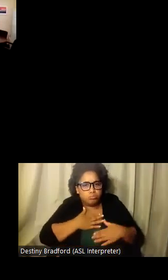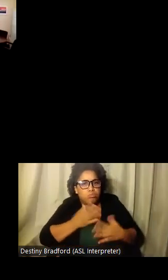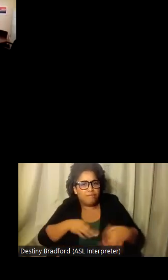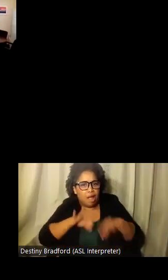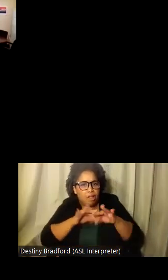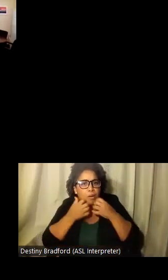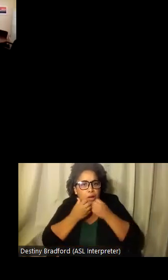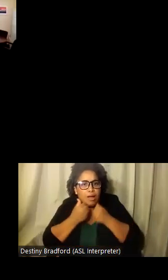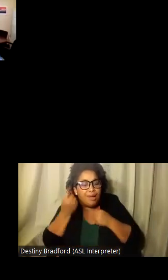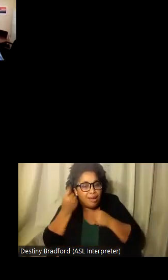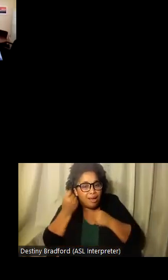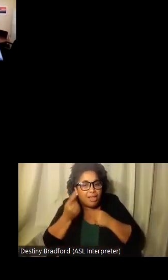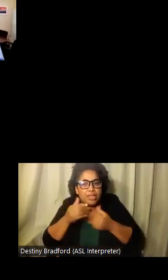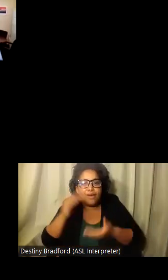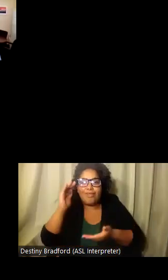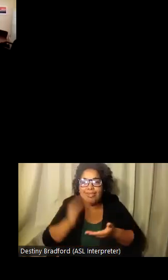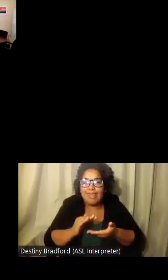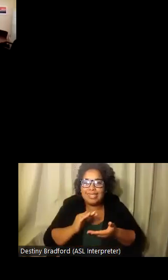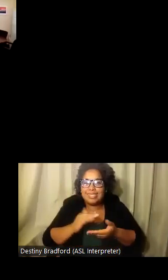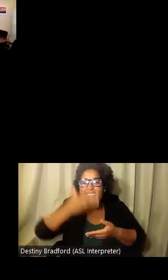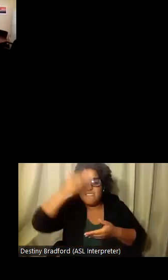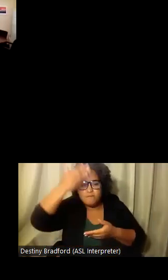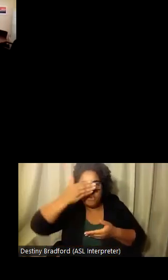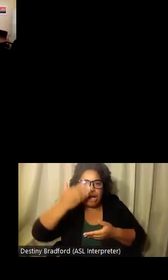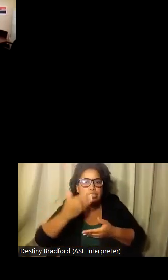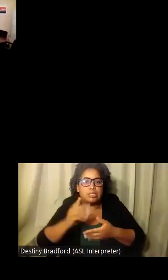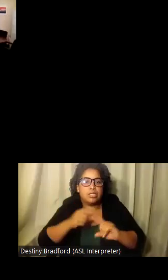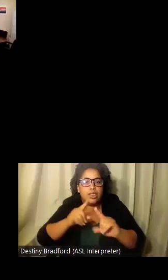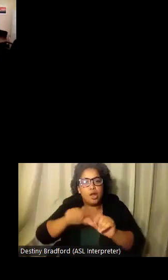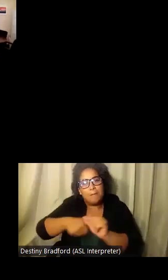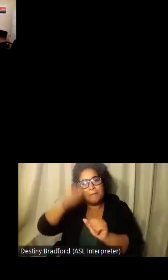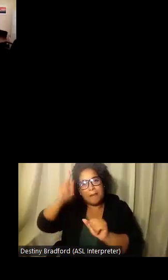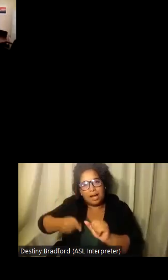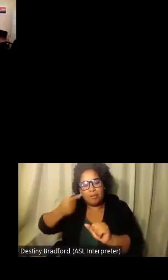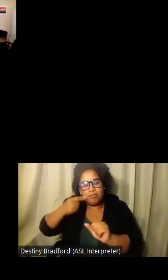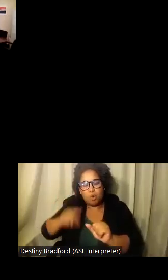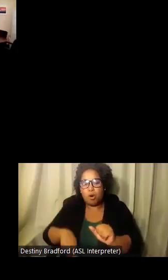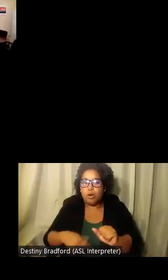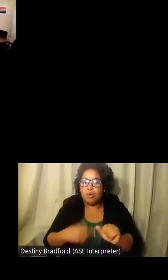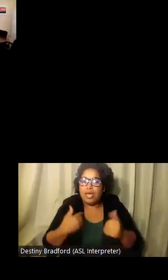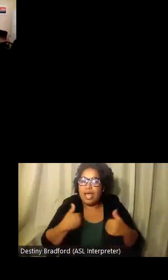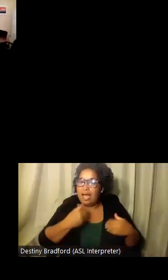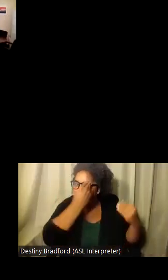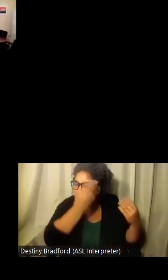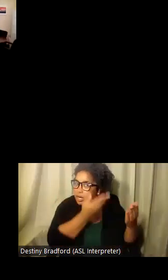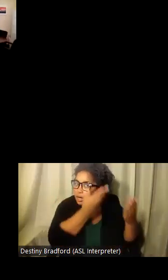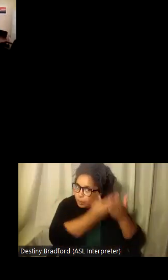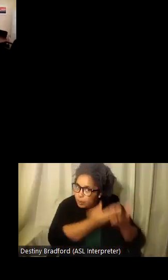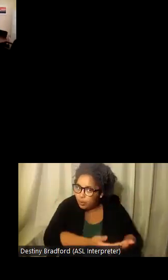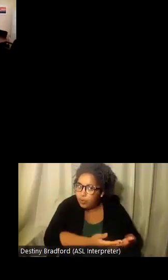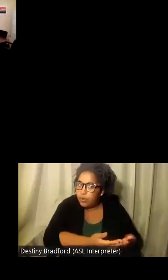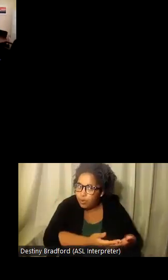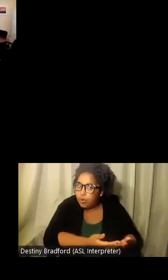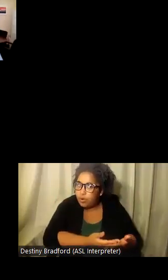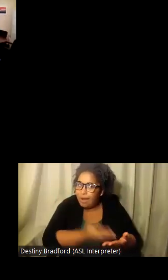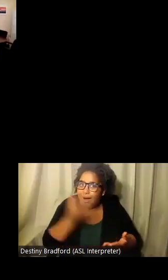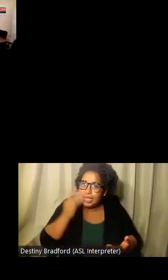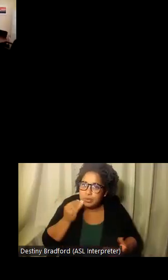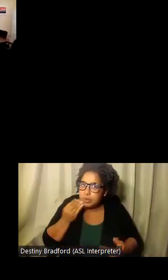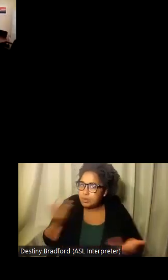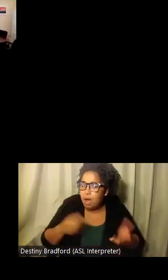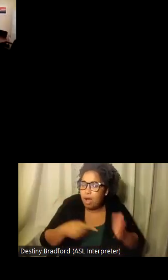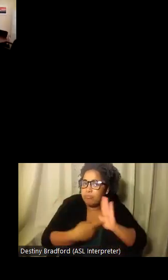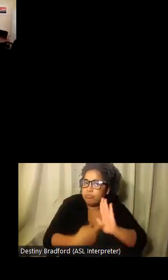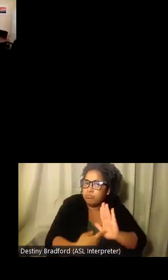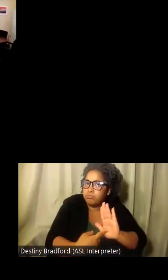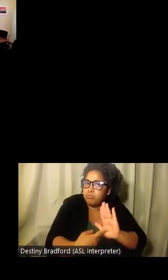valuable, but they are less the front and center. They're more the backup to, hey, we've got the data to prove this is what our experience has been over a period